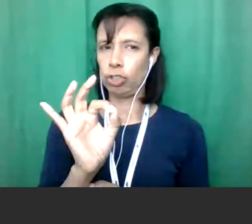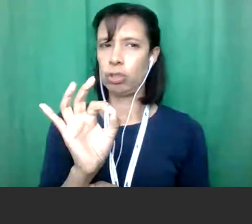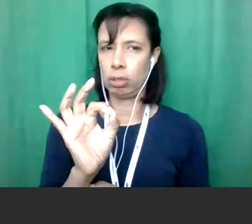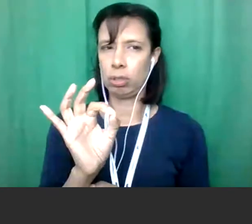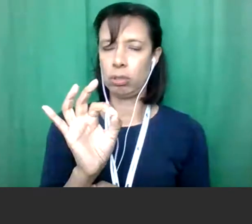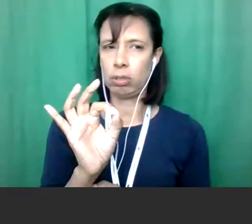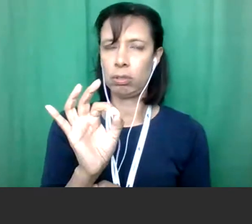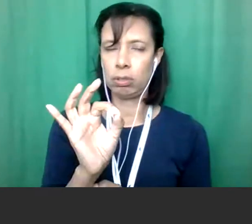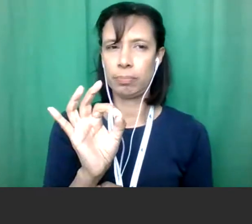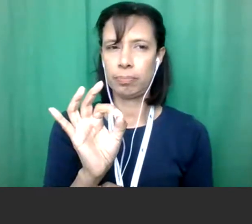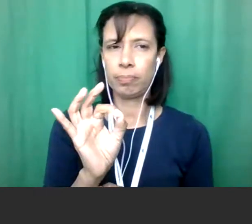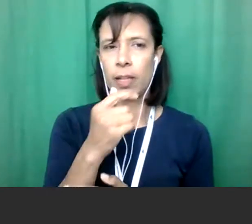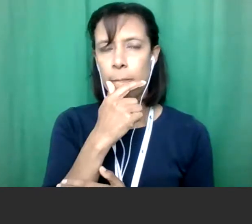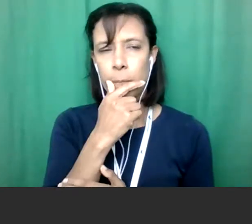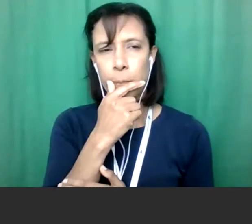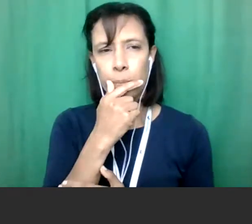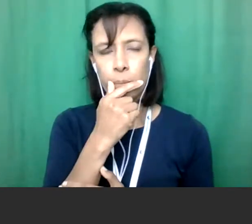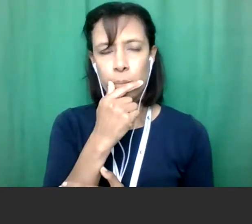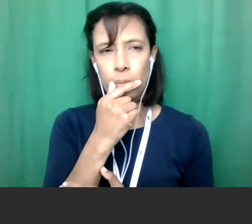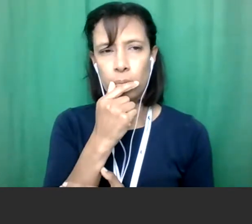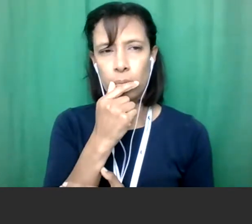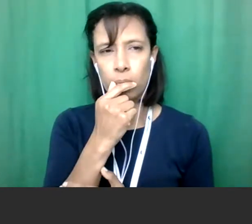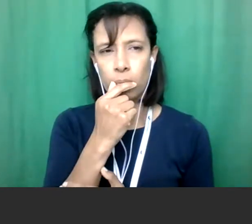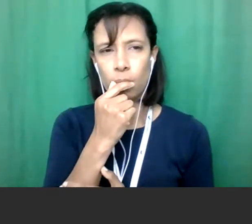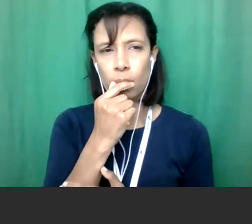not on